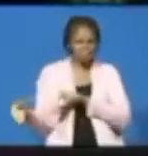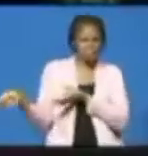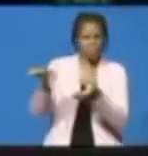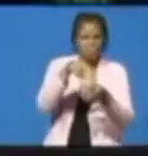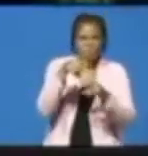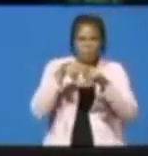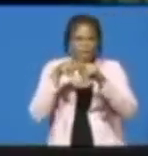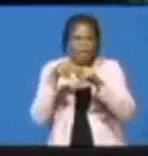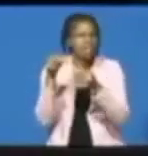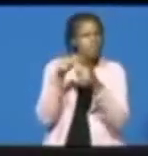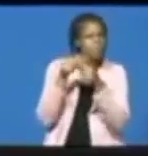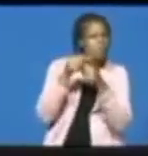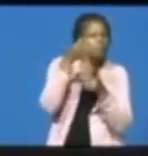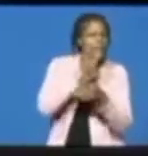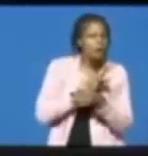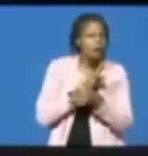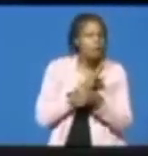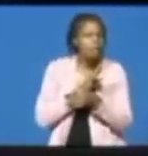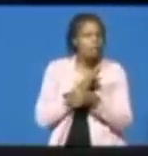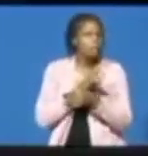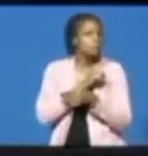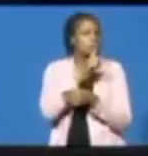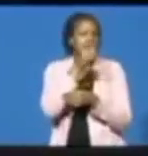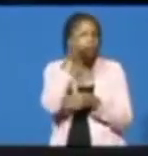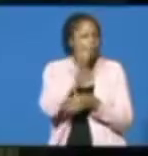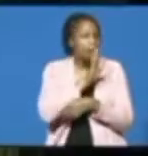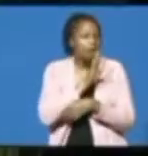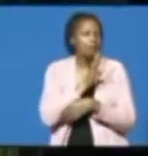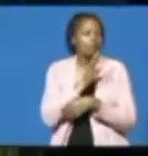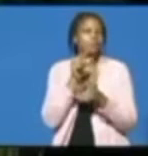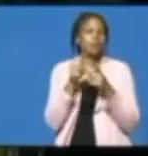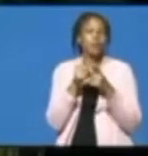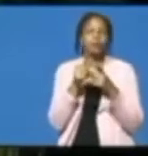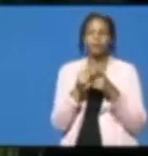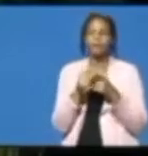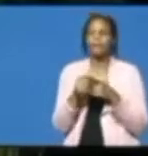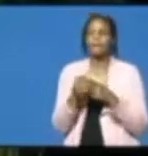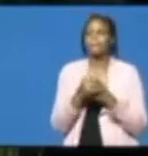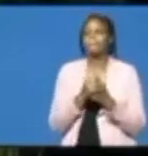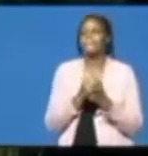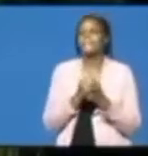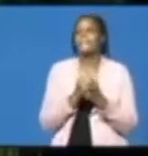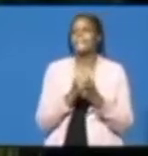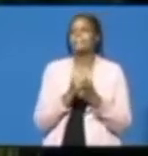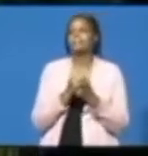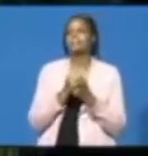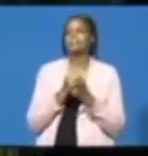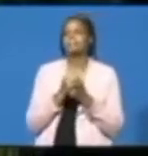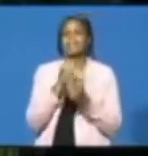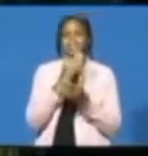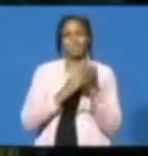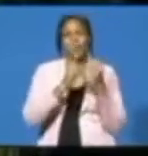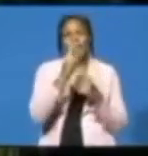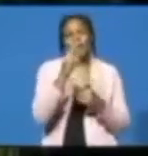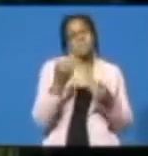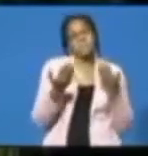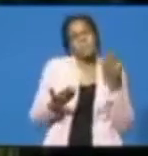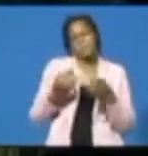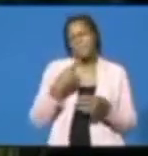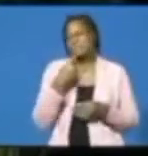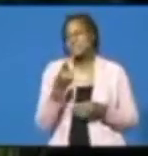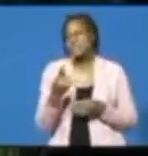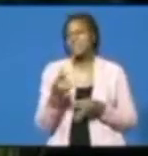salt for the truth of God's word. And then somebody may say, put